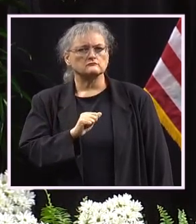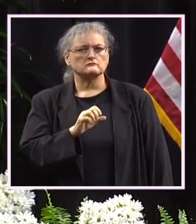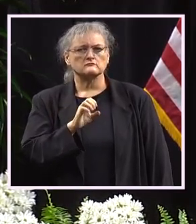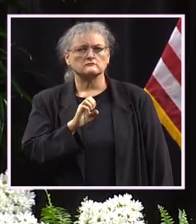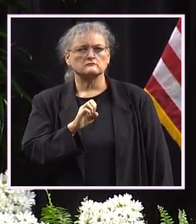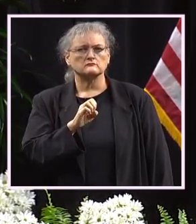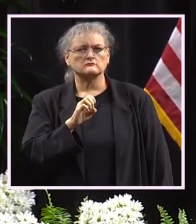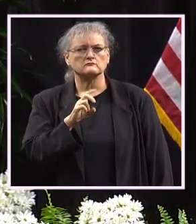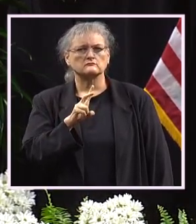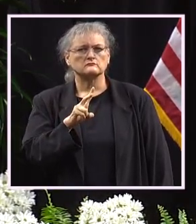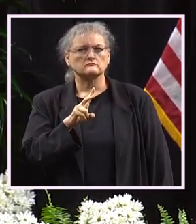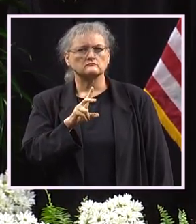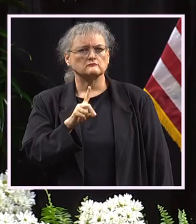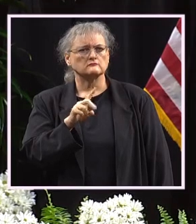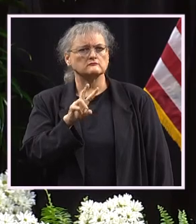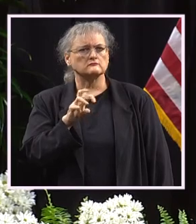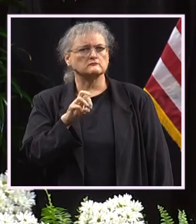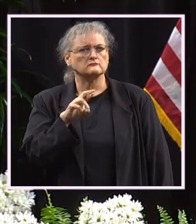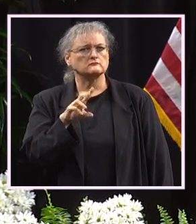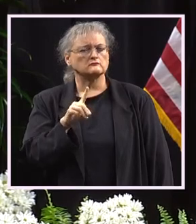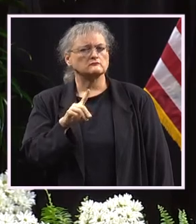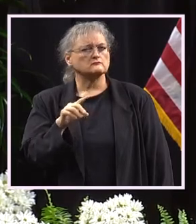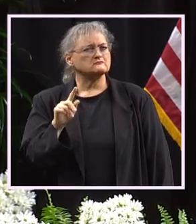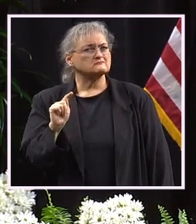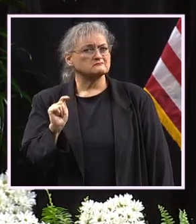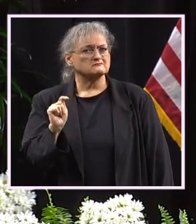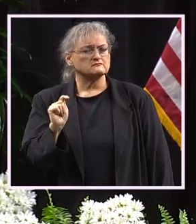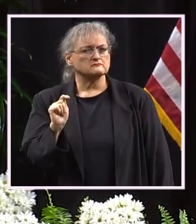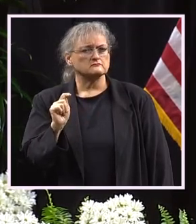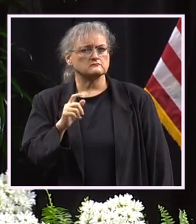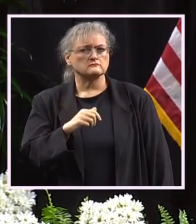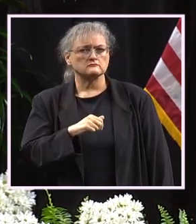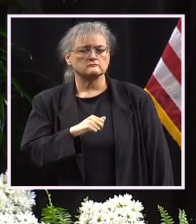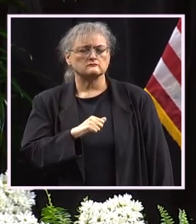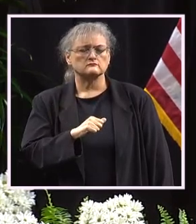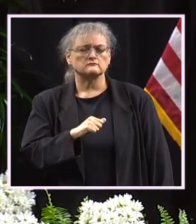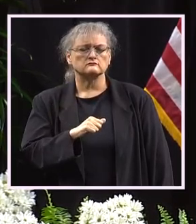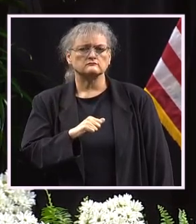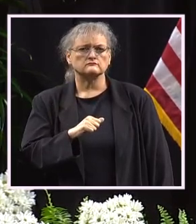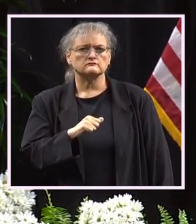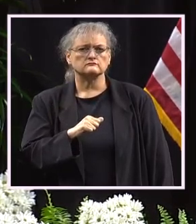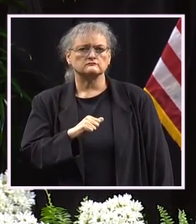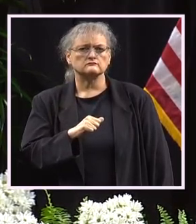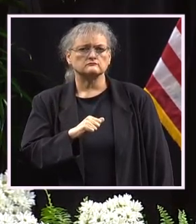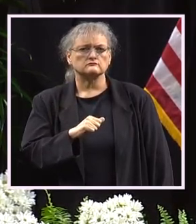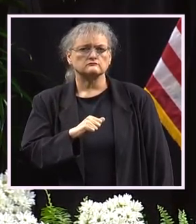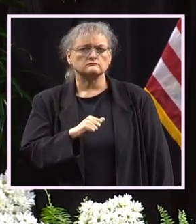Edward Robert Veilla, magna cum laude.